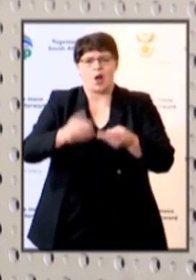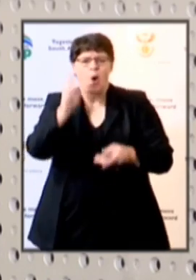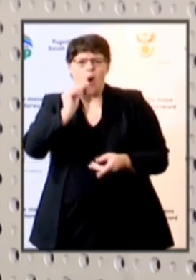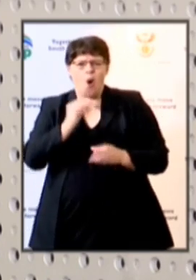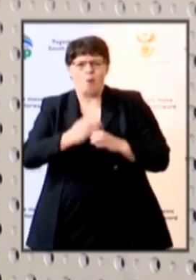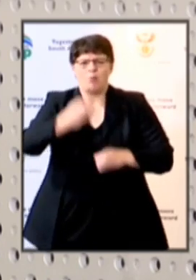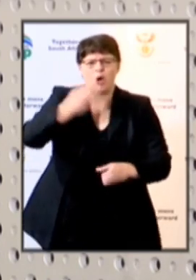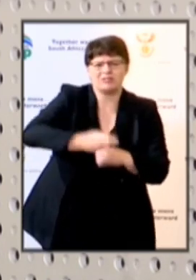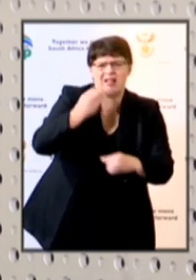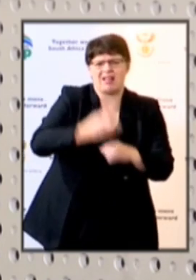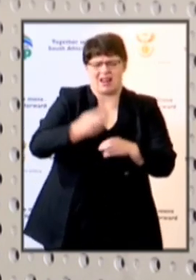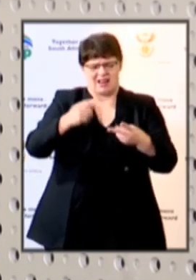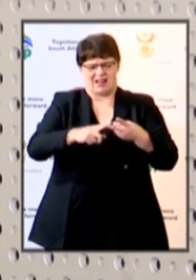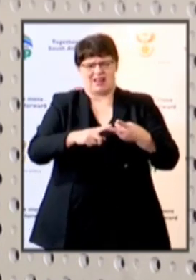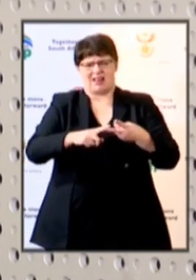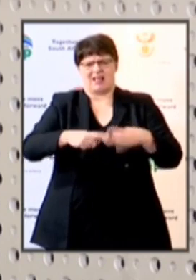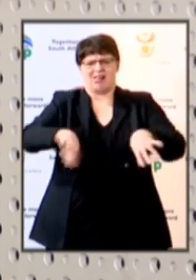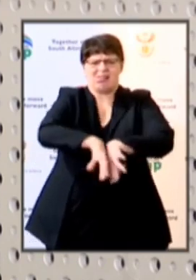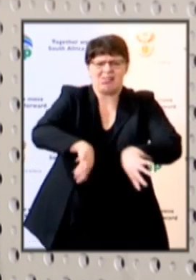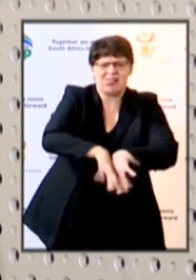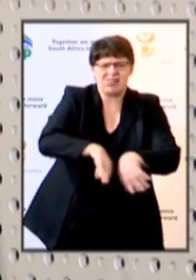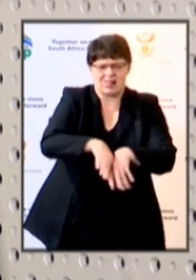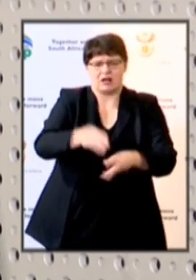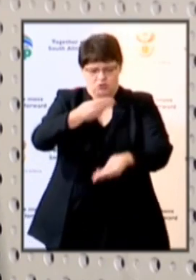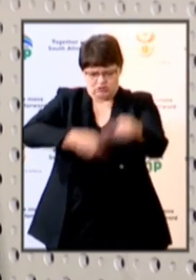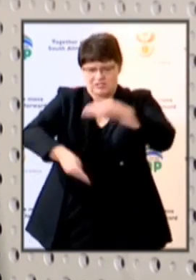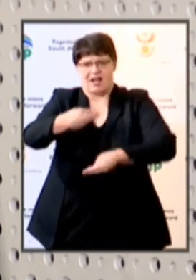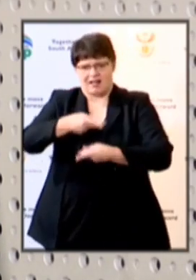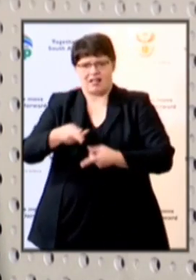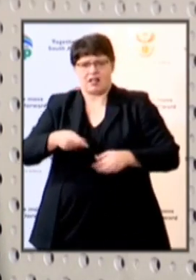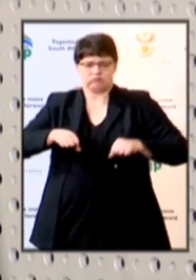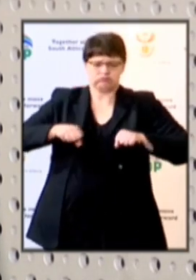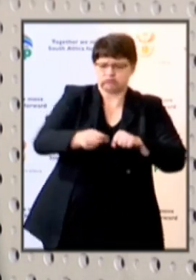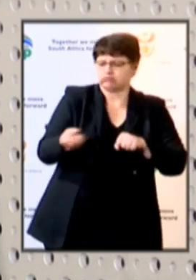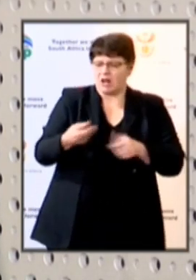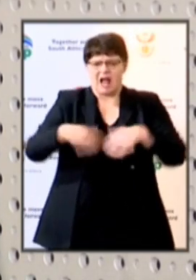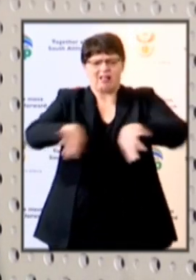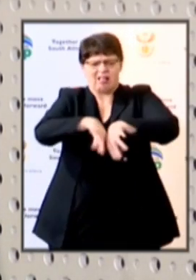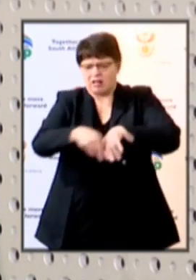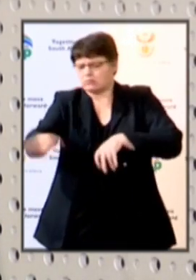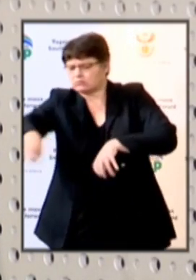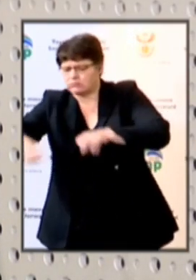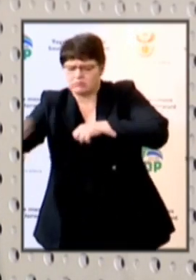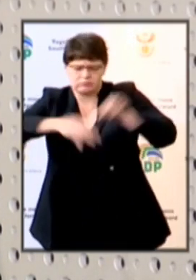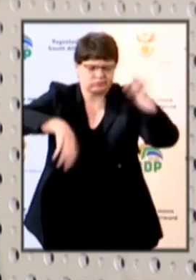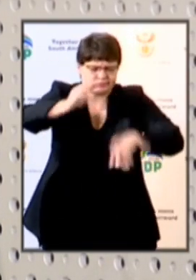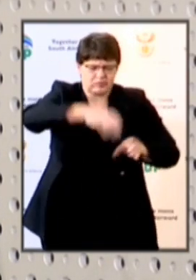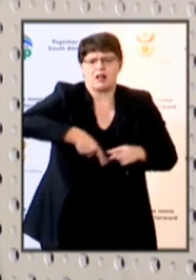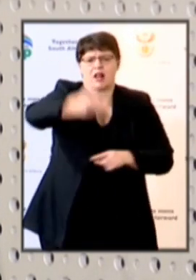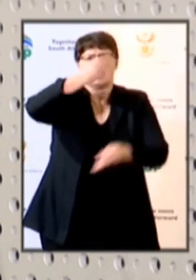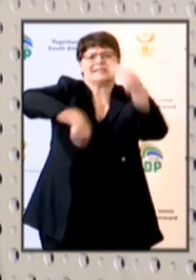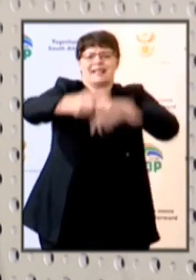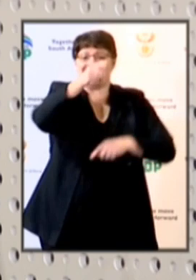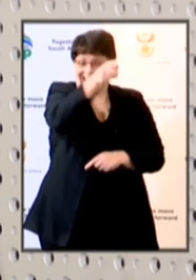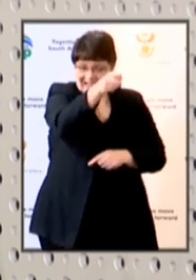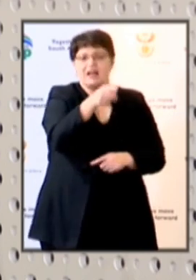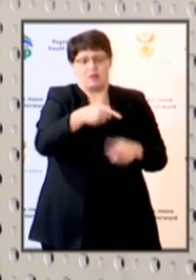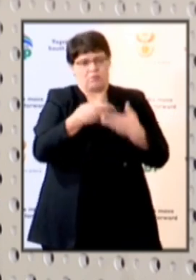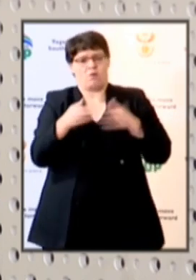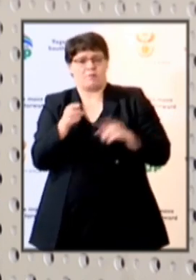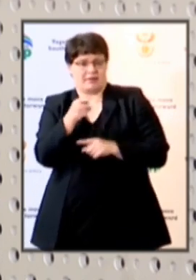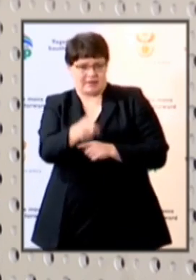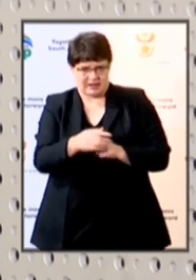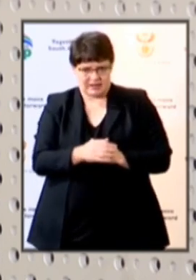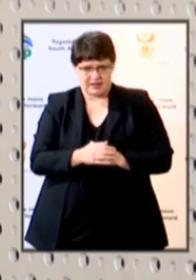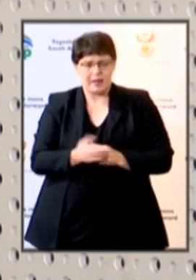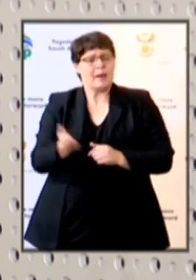reopen, including informal recyclers. Construction will have expanded activities. Previously,